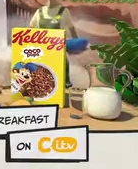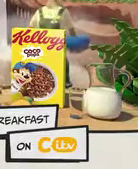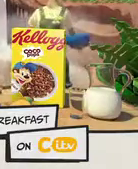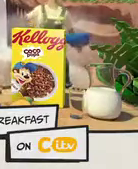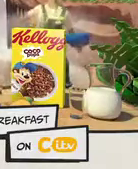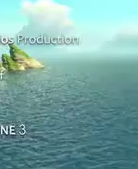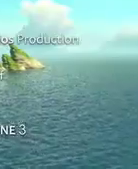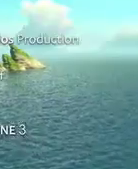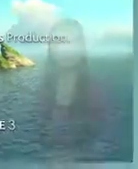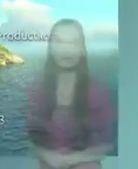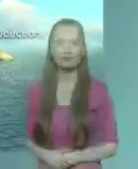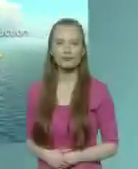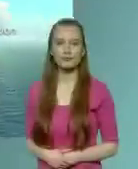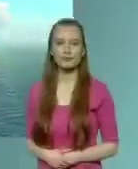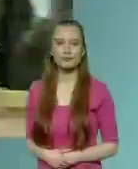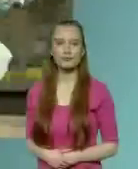CITV.